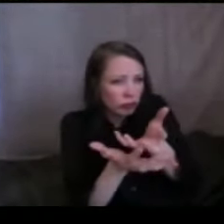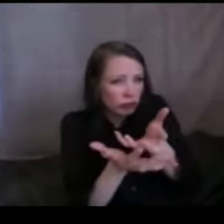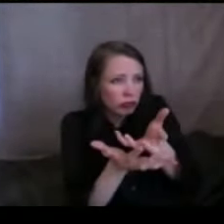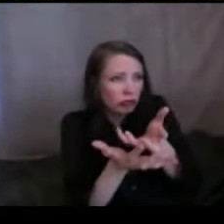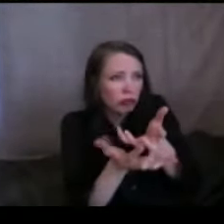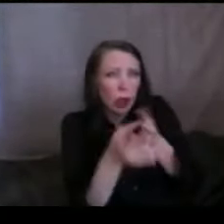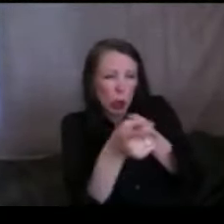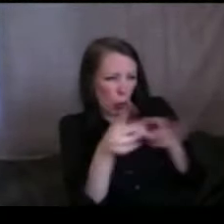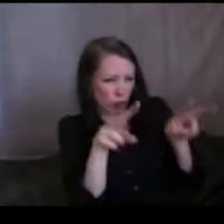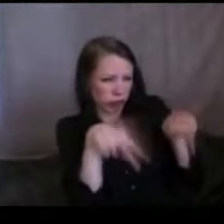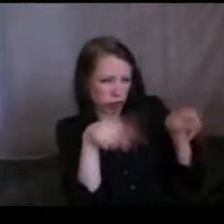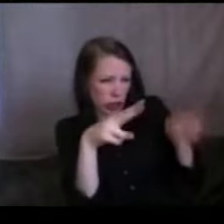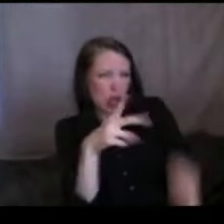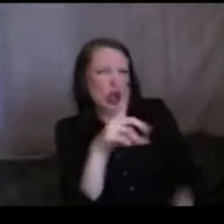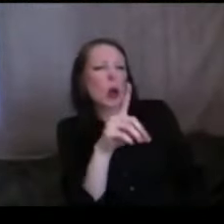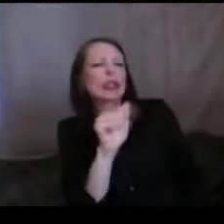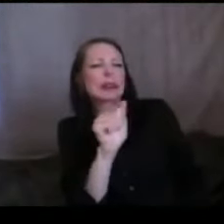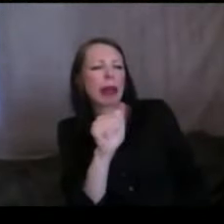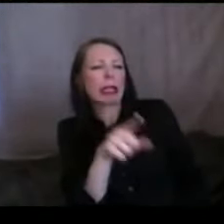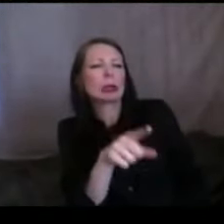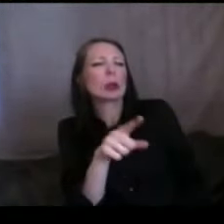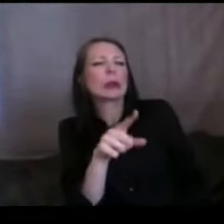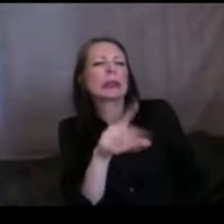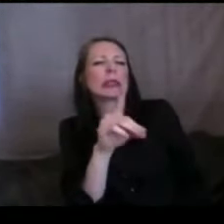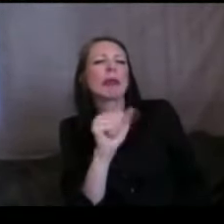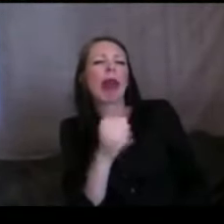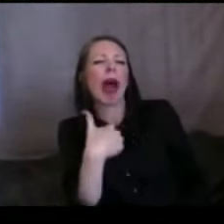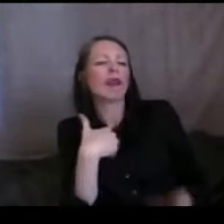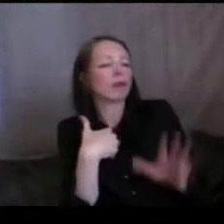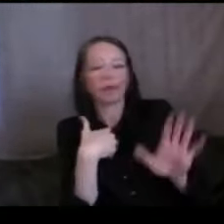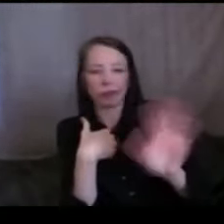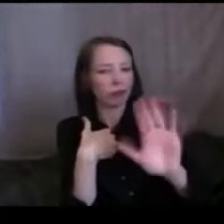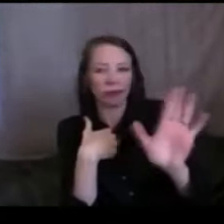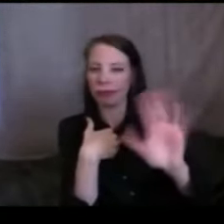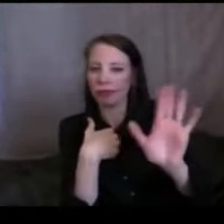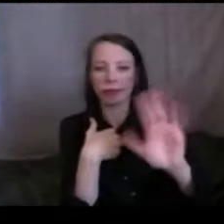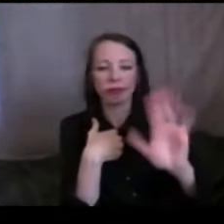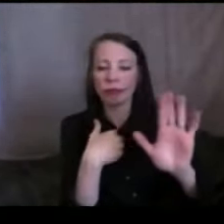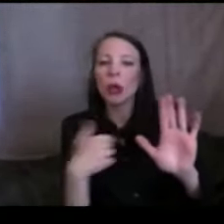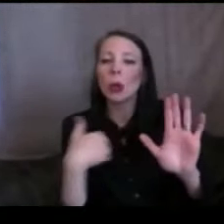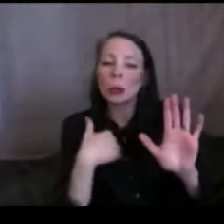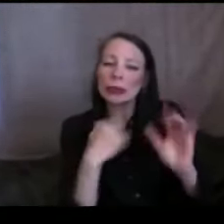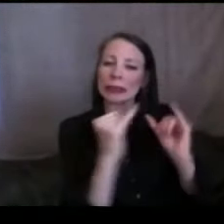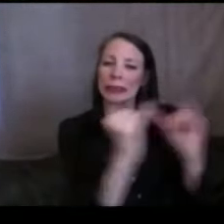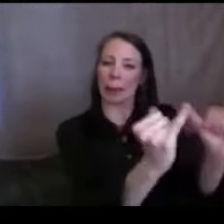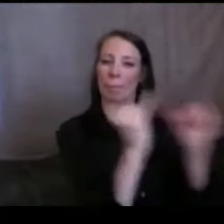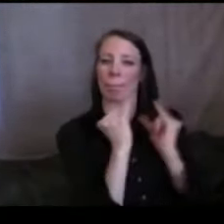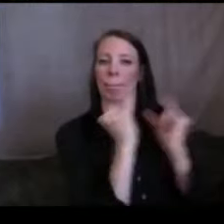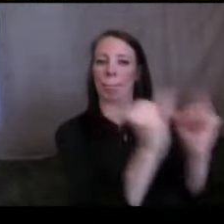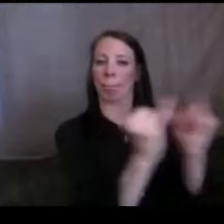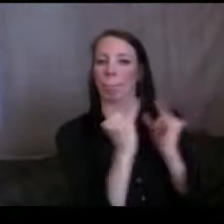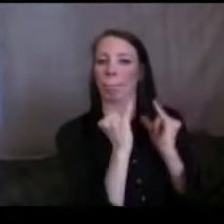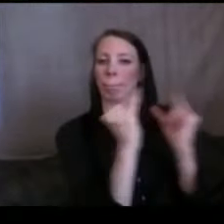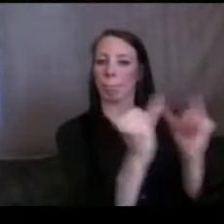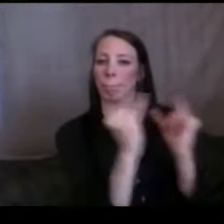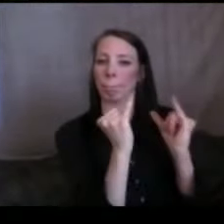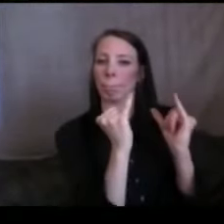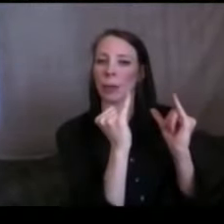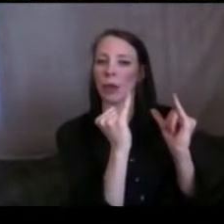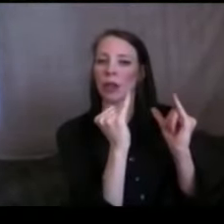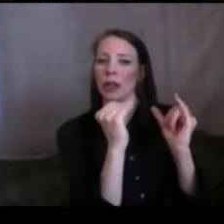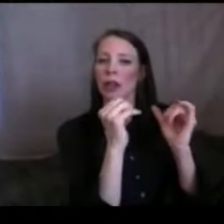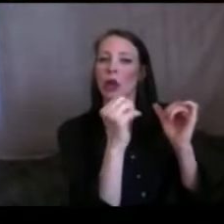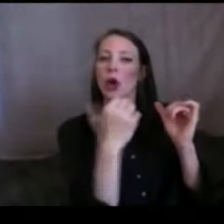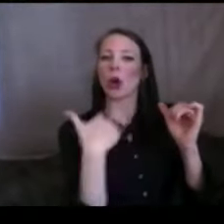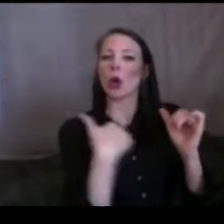handicapped people. We like Jody say, we give them same expectation